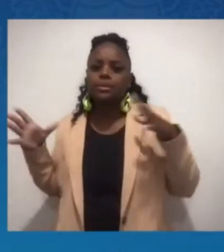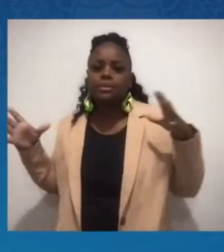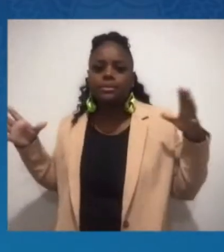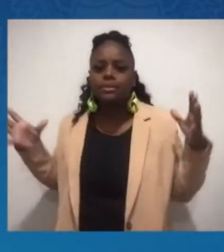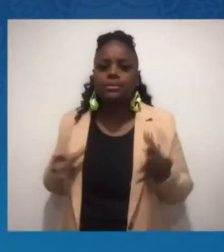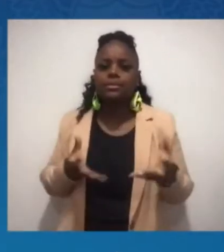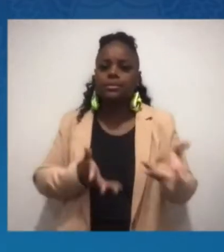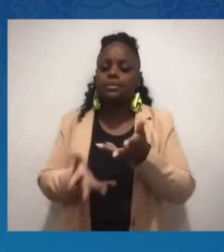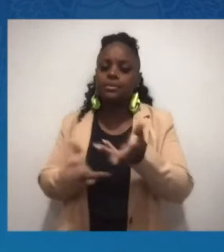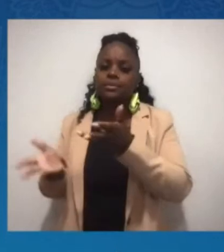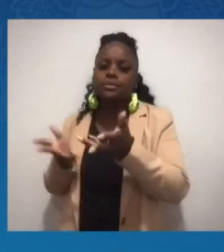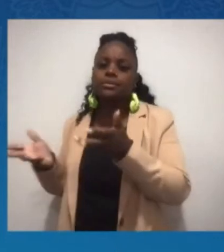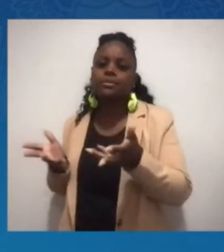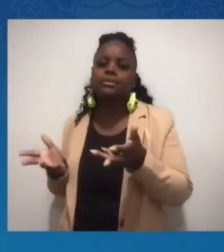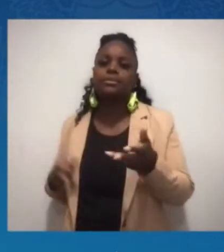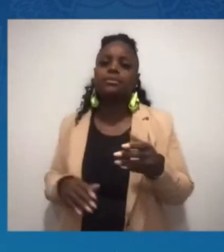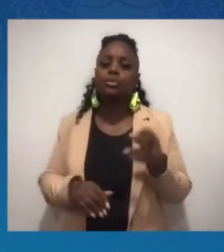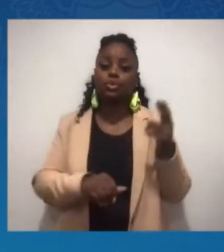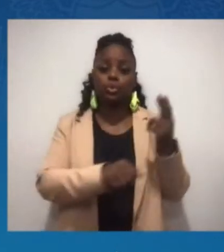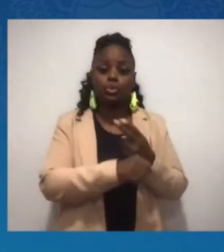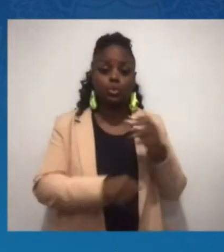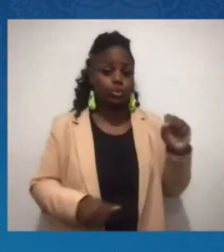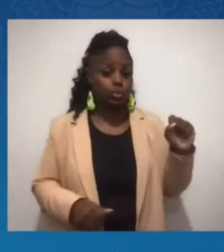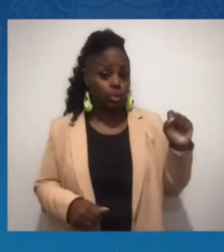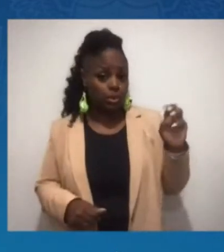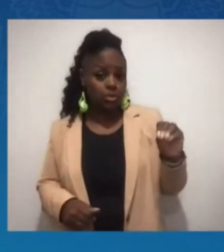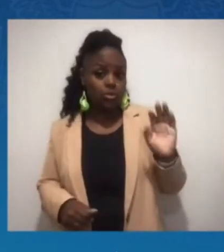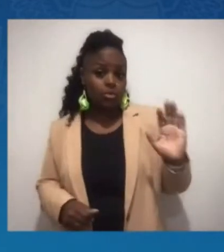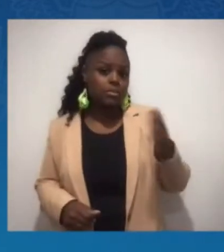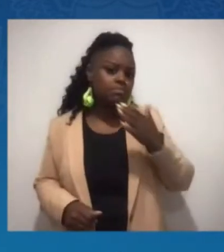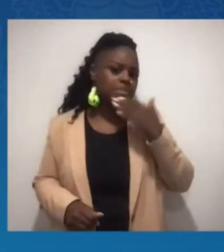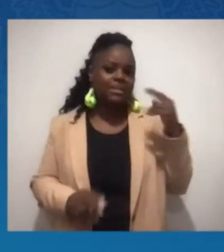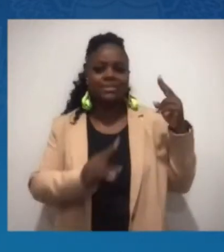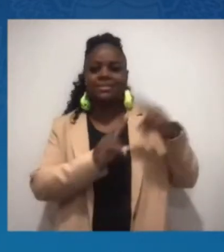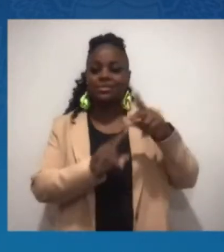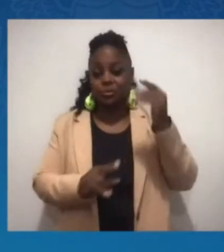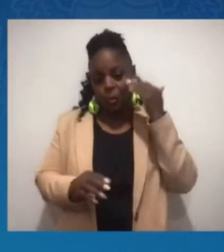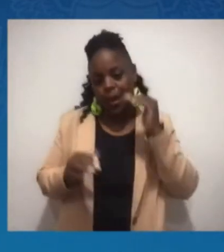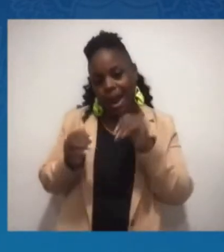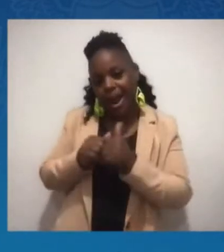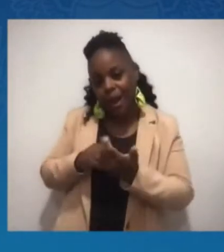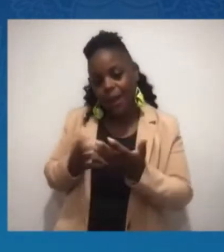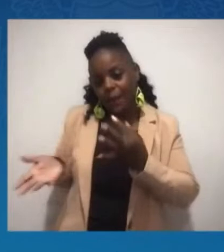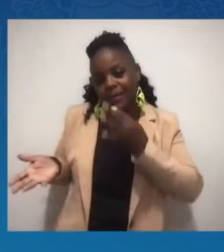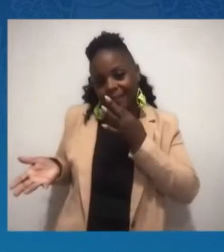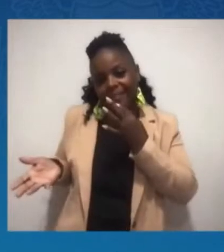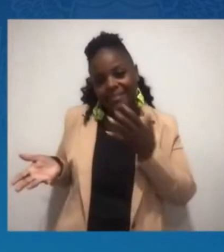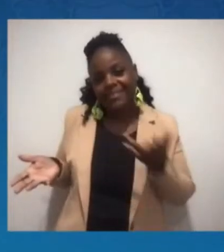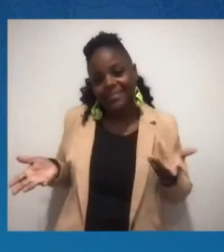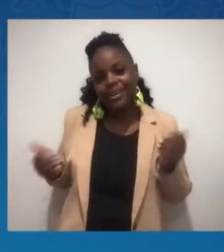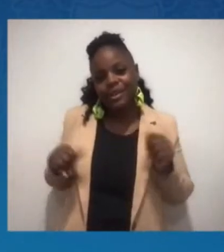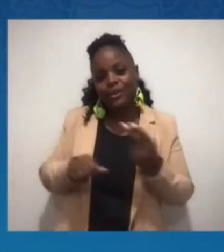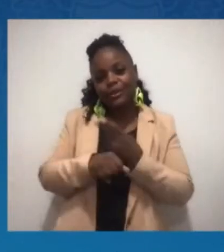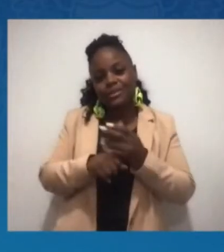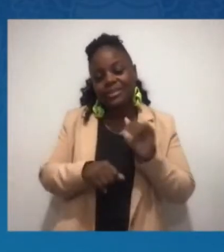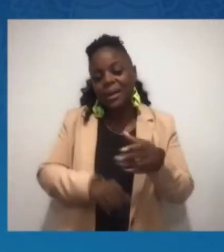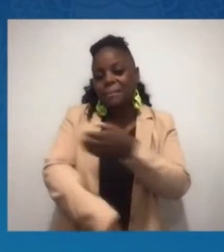social media in a way you know best, which is, it can be an incredibly powerful tool for organizing.